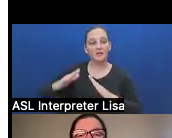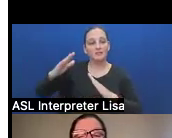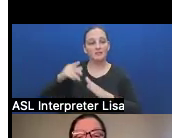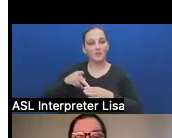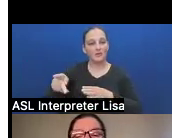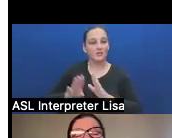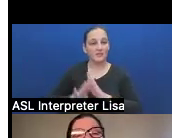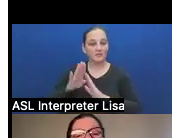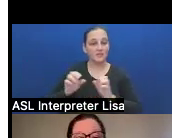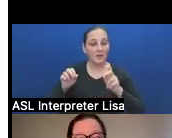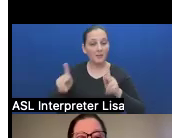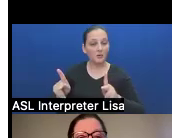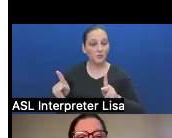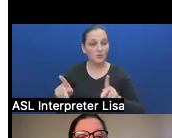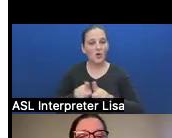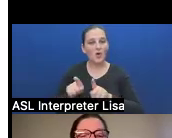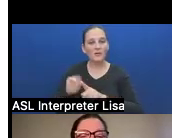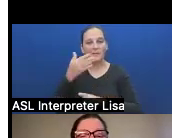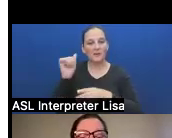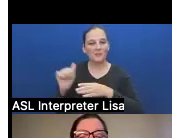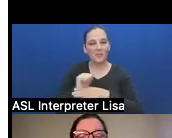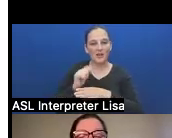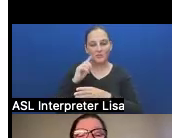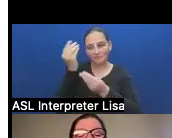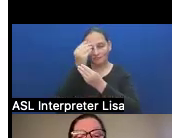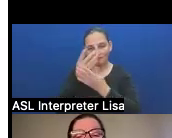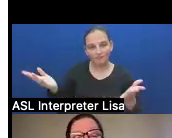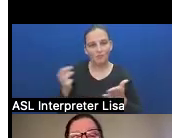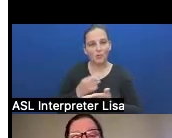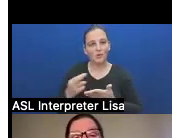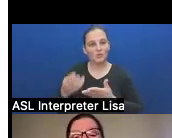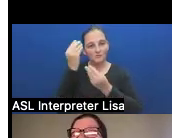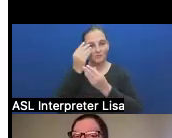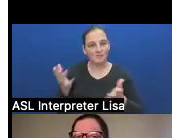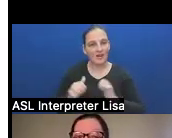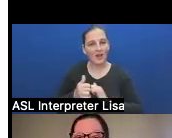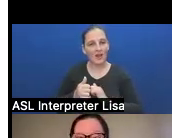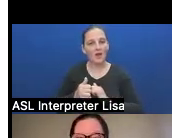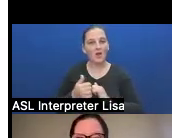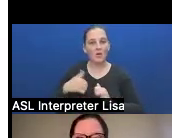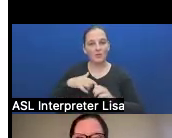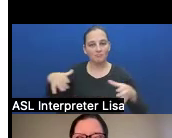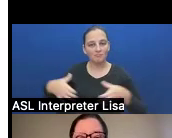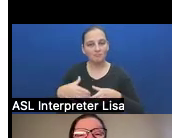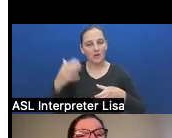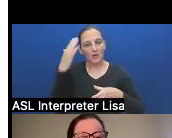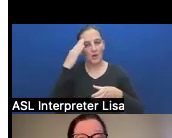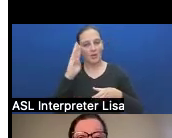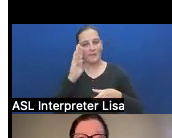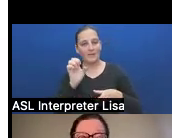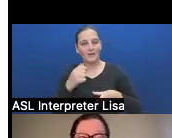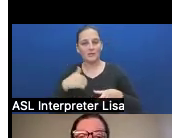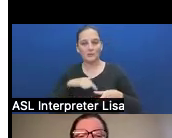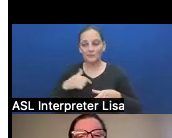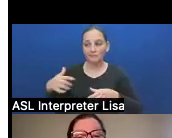opportunities, and we share best practices and resources through a knowledge base we collaboratively support. If you'd like